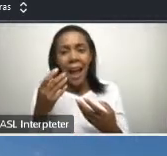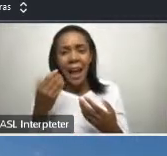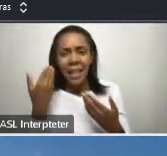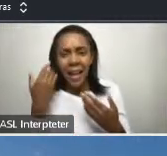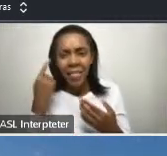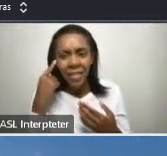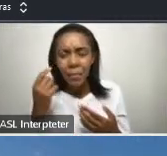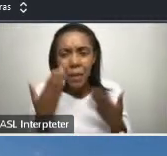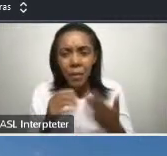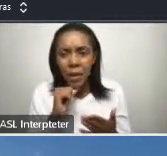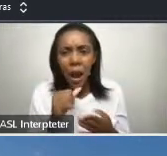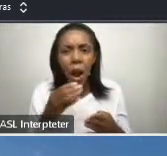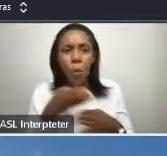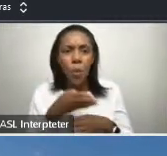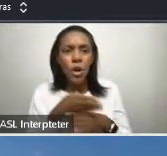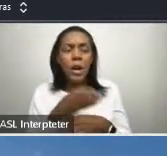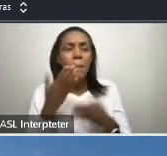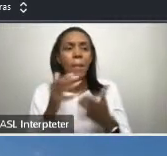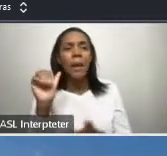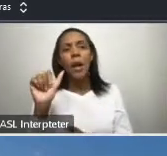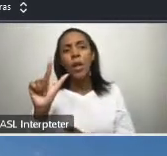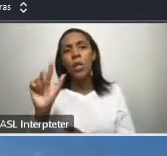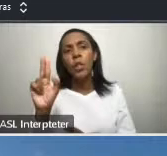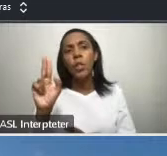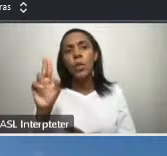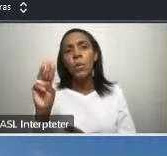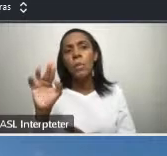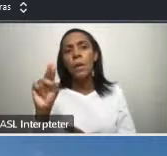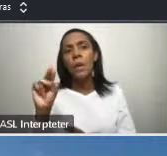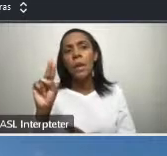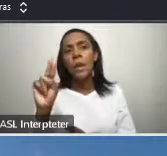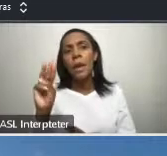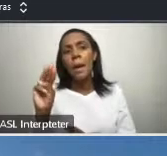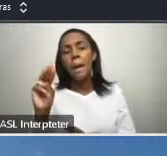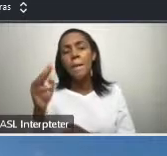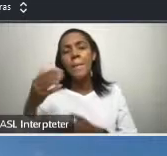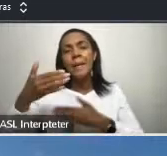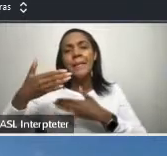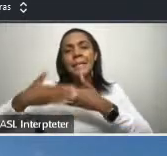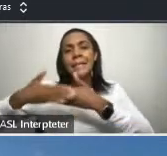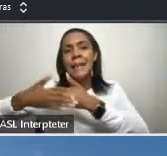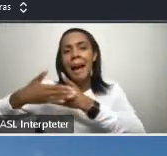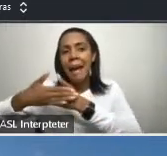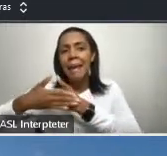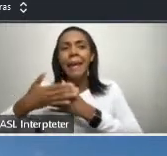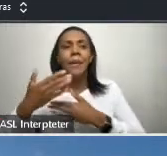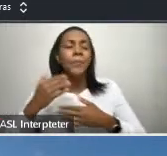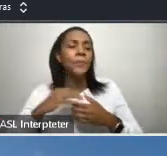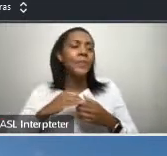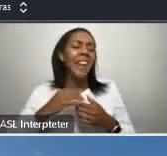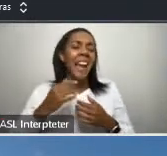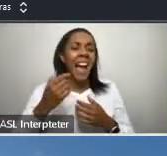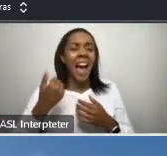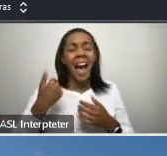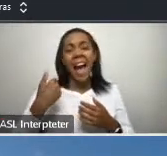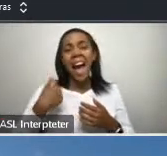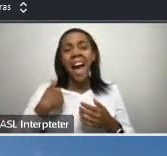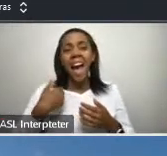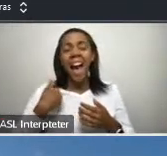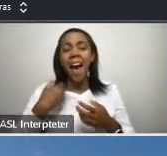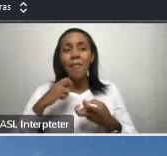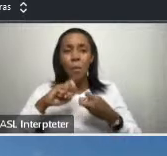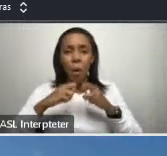I think it's aluminum siding. And I'm beginning to have a little issue on all of them are 1